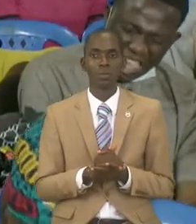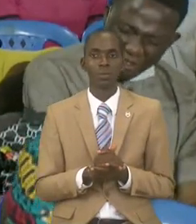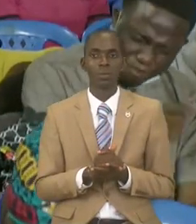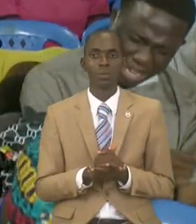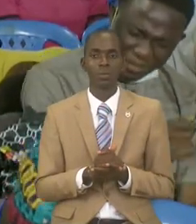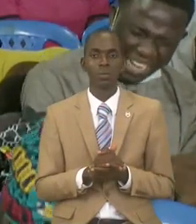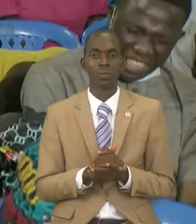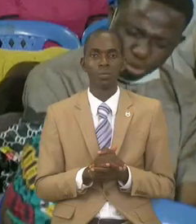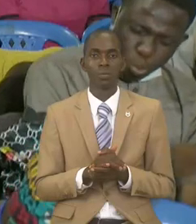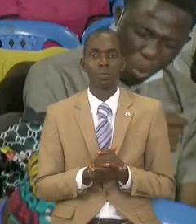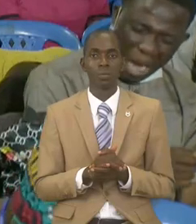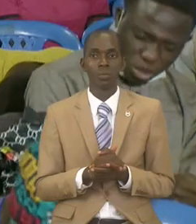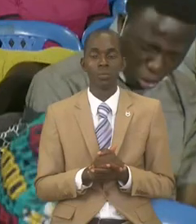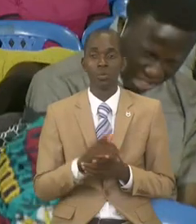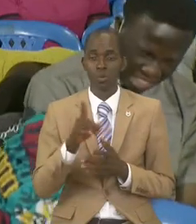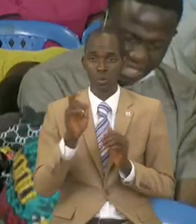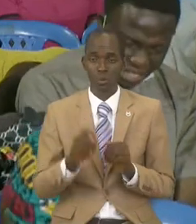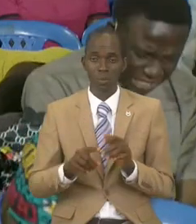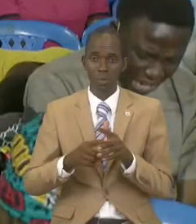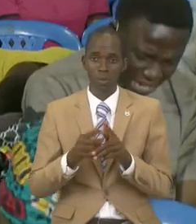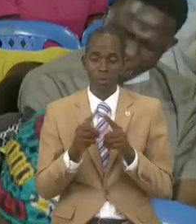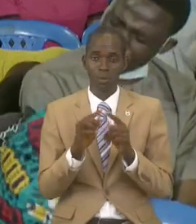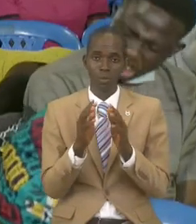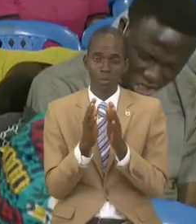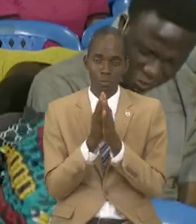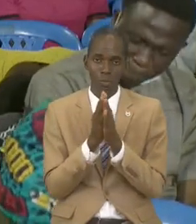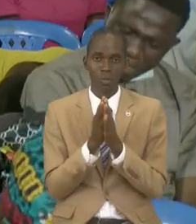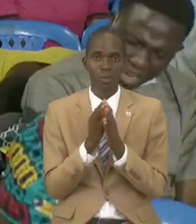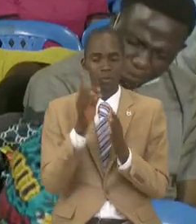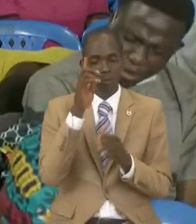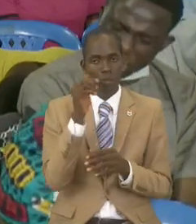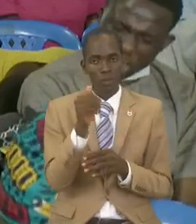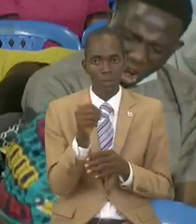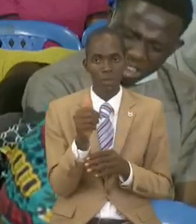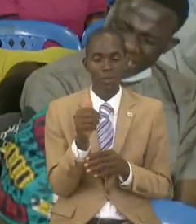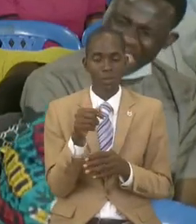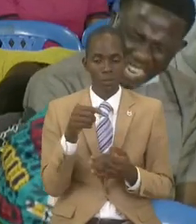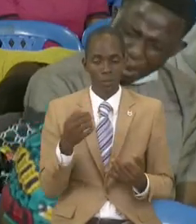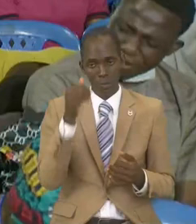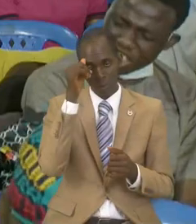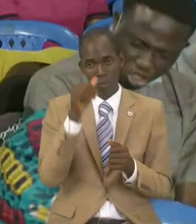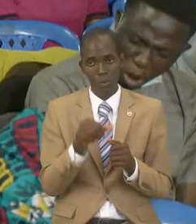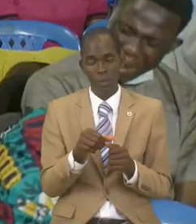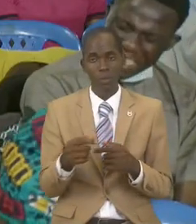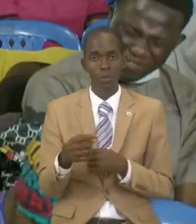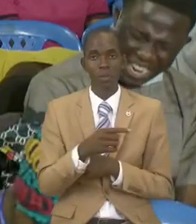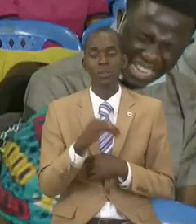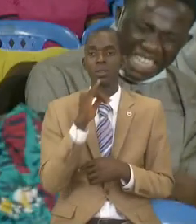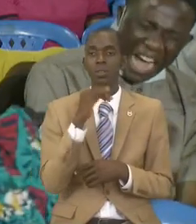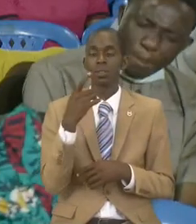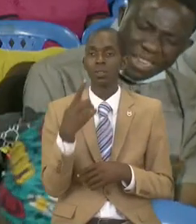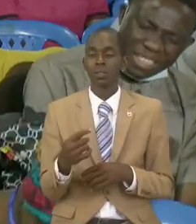Make sure you submit all the forms, field, counselor, to the appropriate